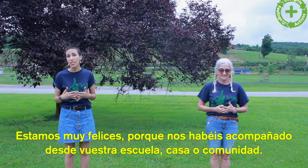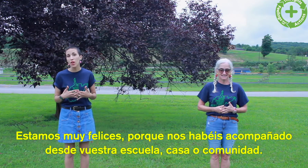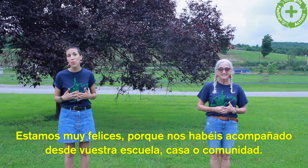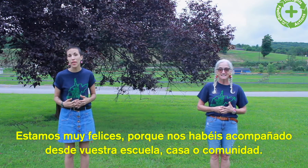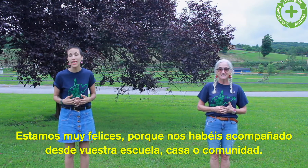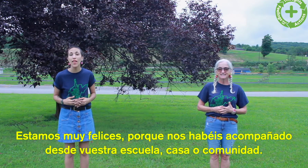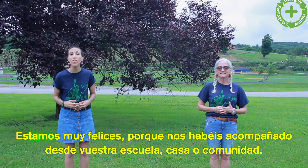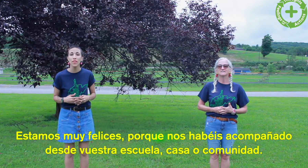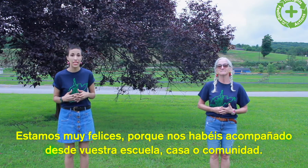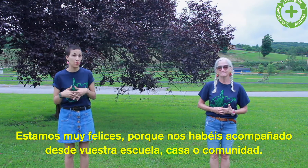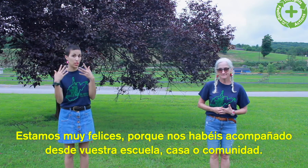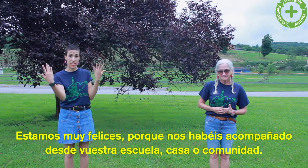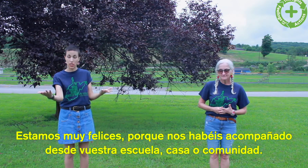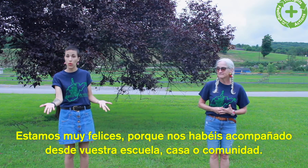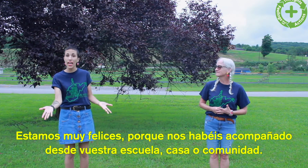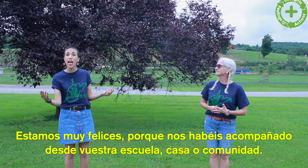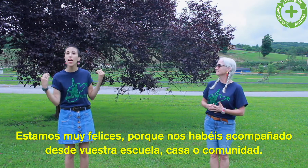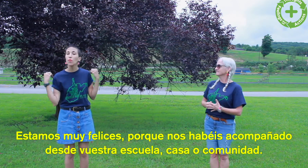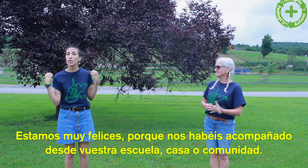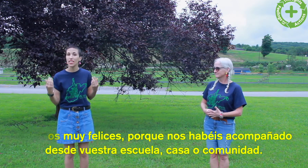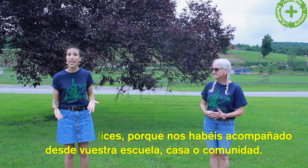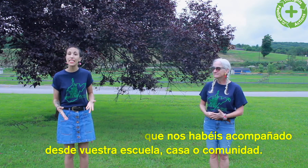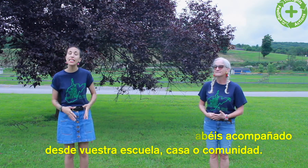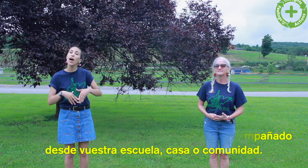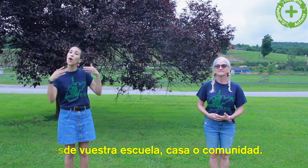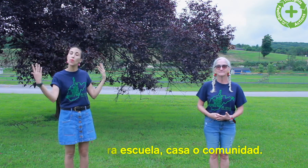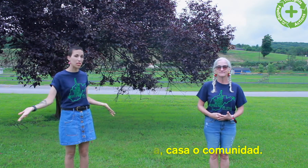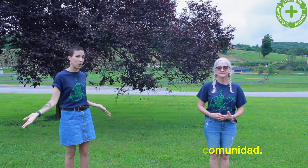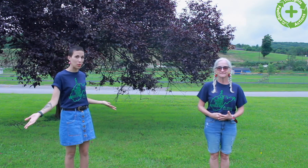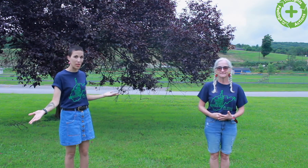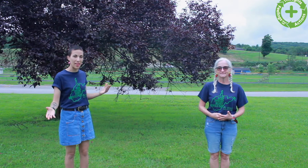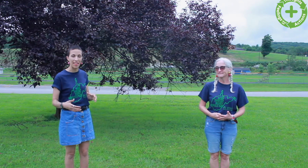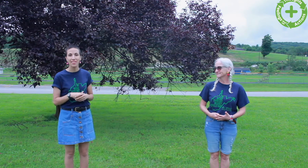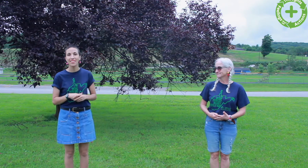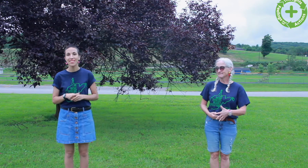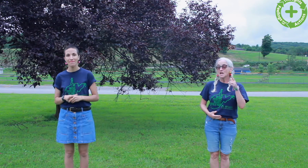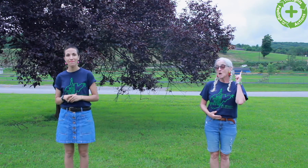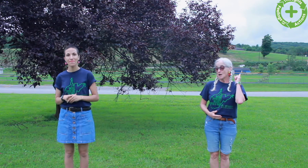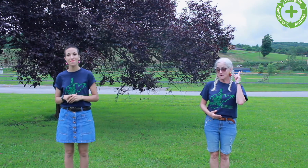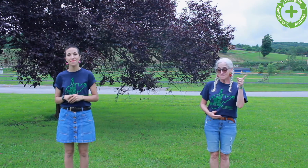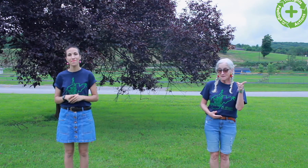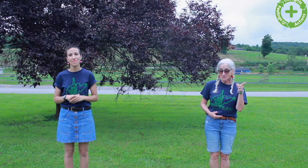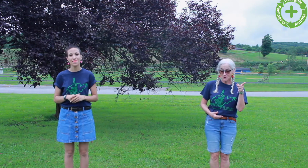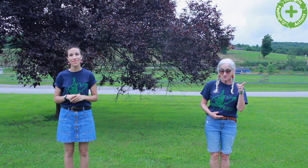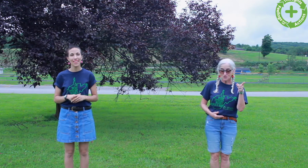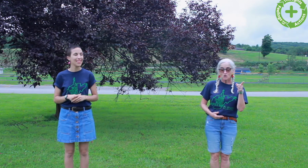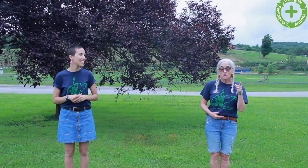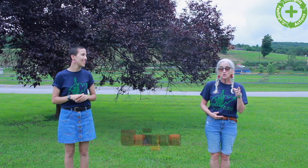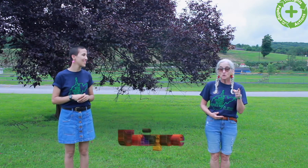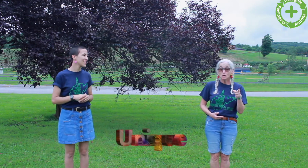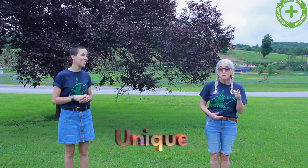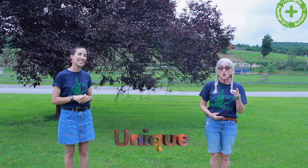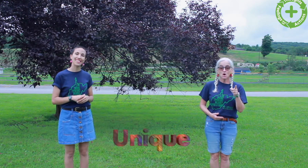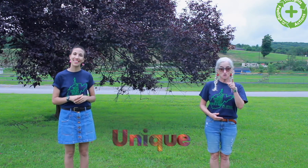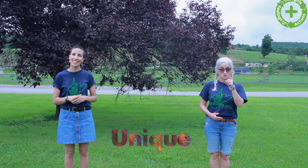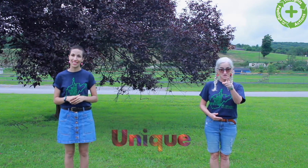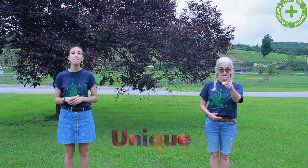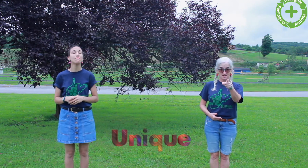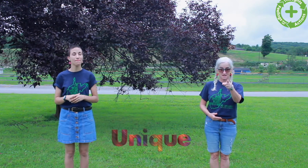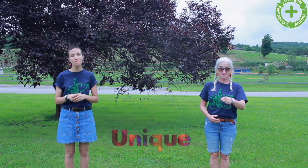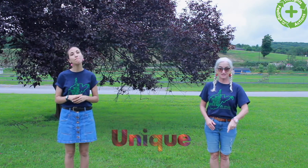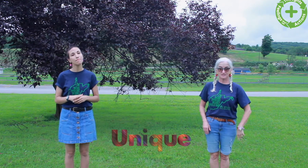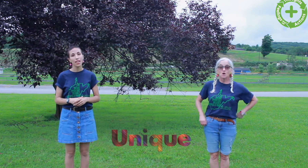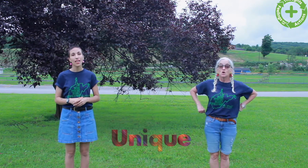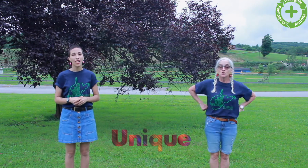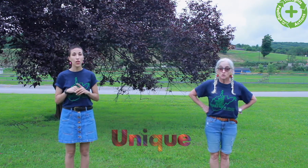nos habéis acompañado desde vuestra escuela, vuestra casa, vuestra comunidad. Remember, you are